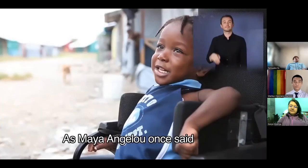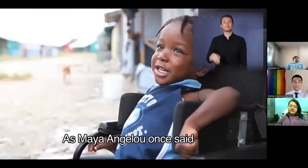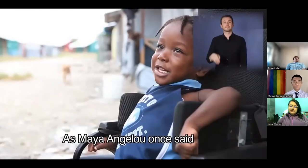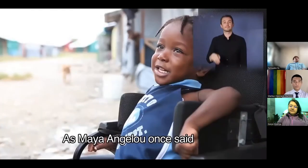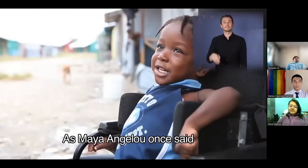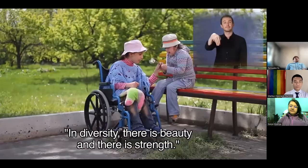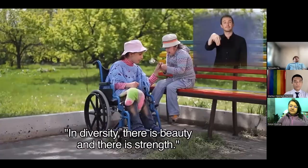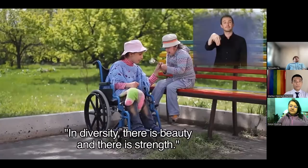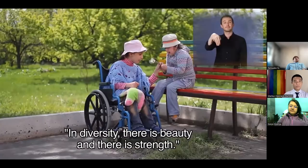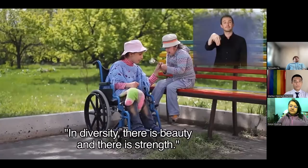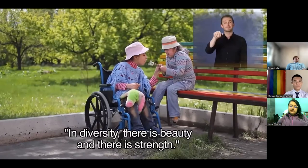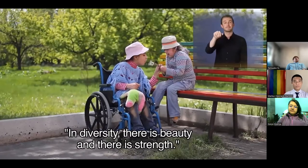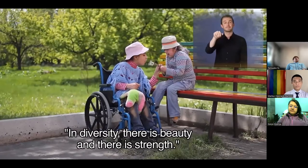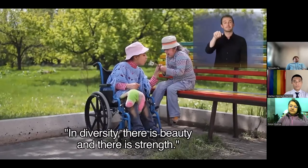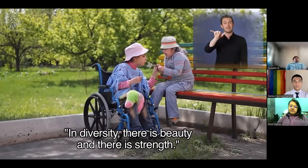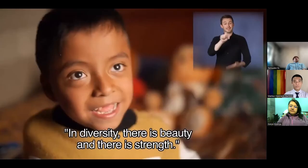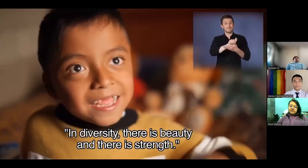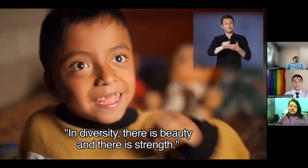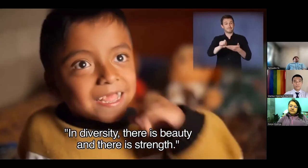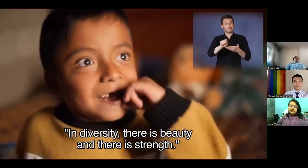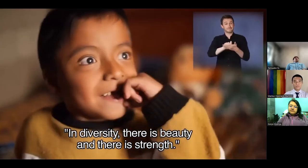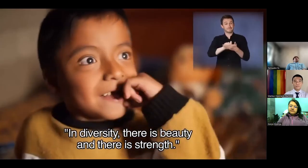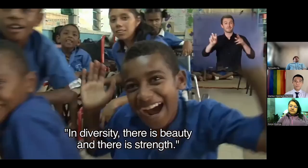in diversity there is beauty and there is strength.